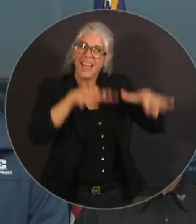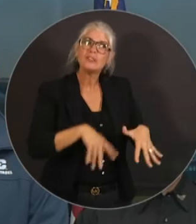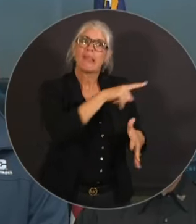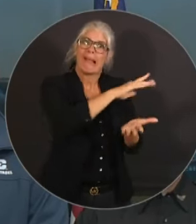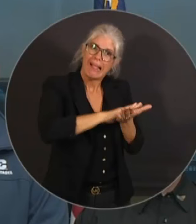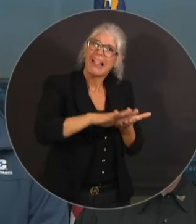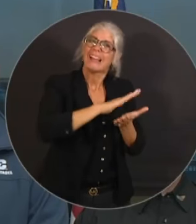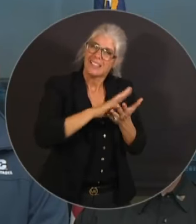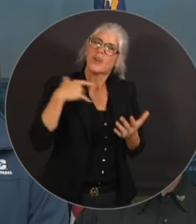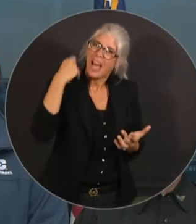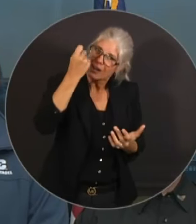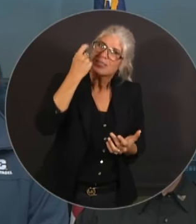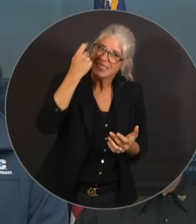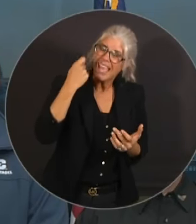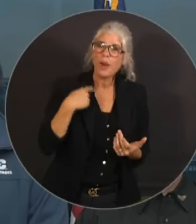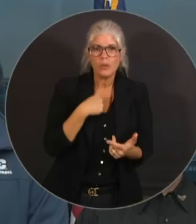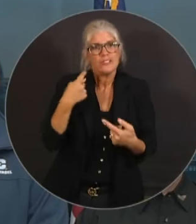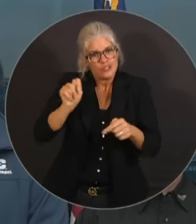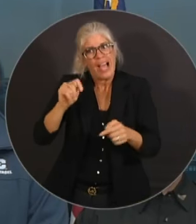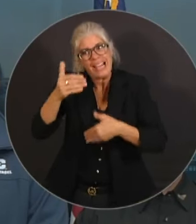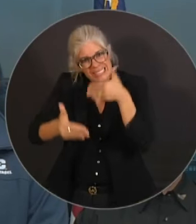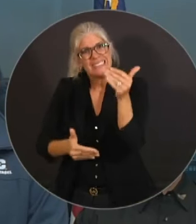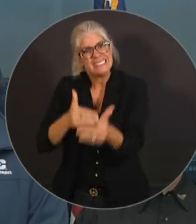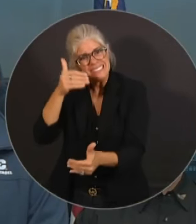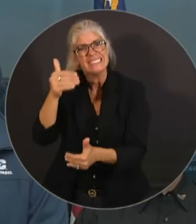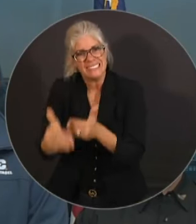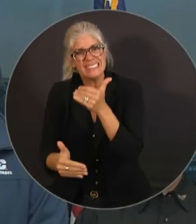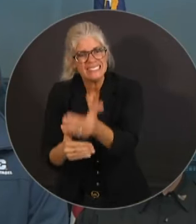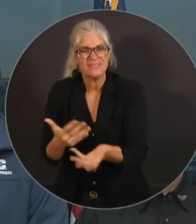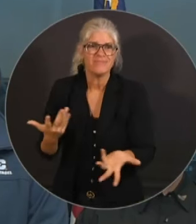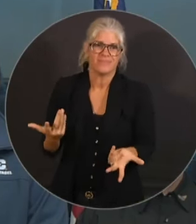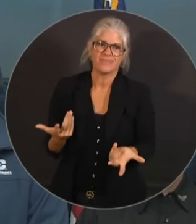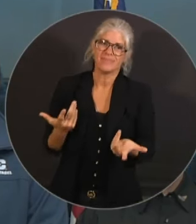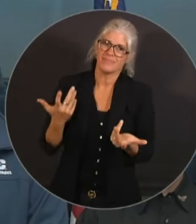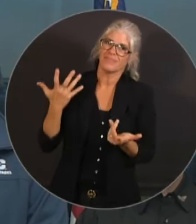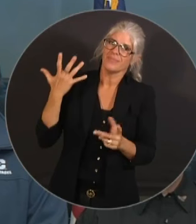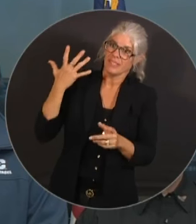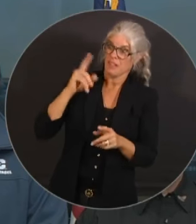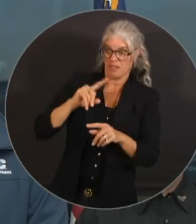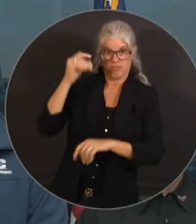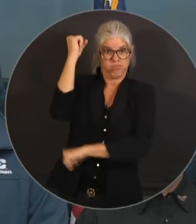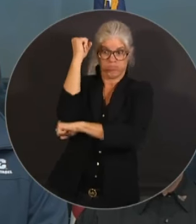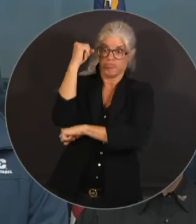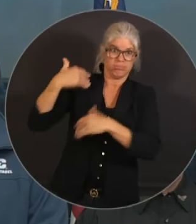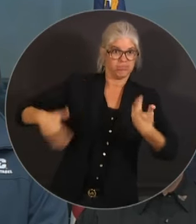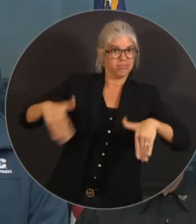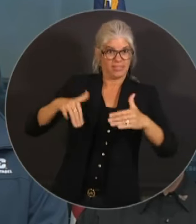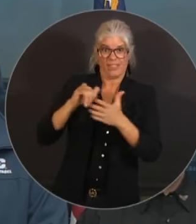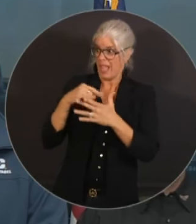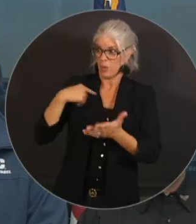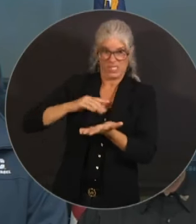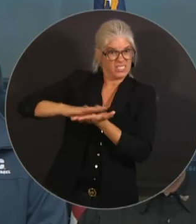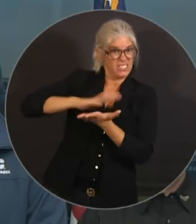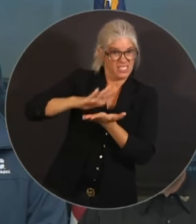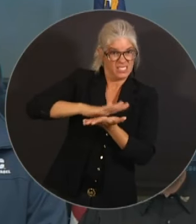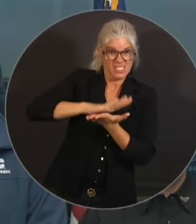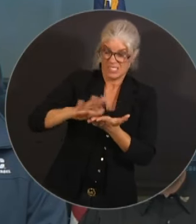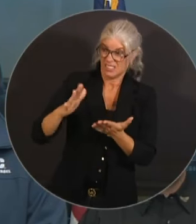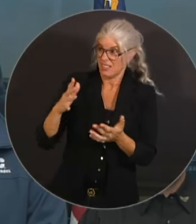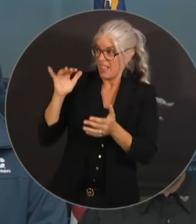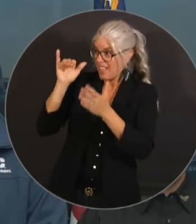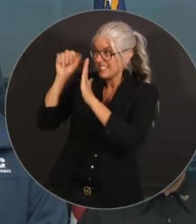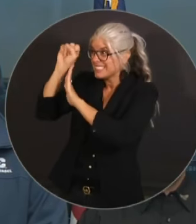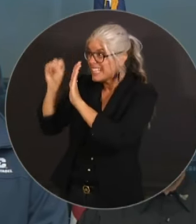the target on that. But what we've been able to do, I think, has been historic to have this many state assets being brought to these